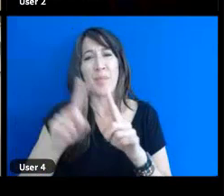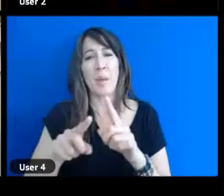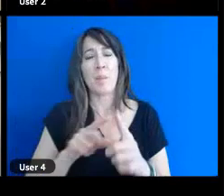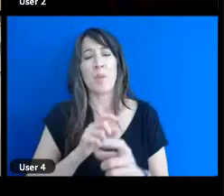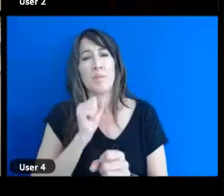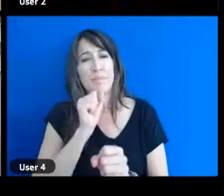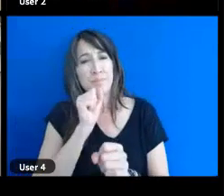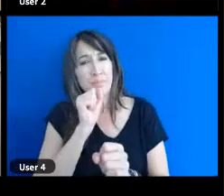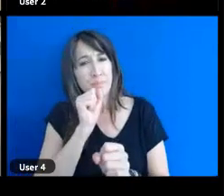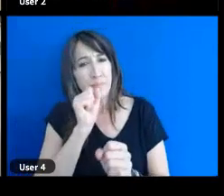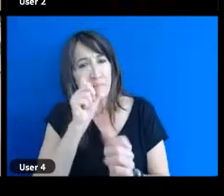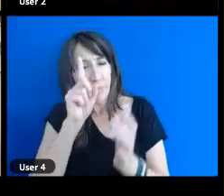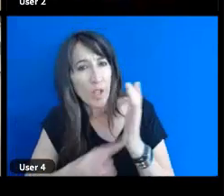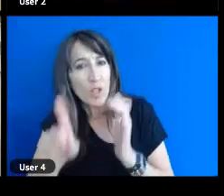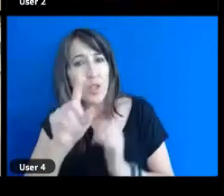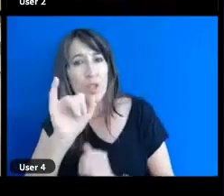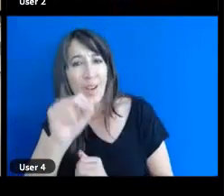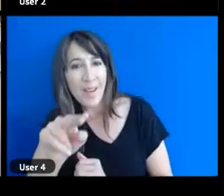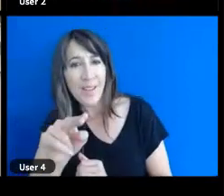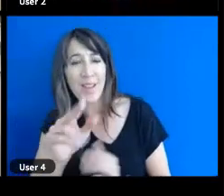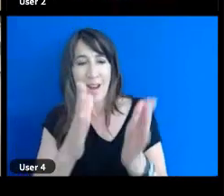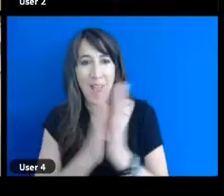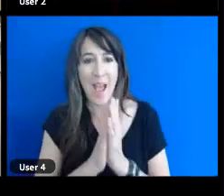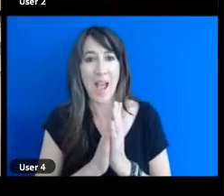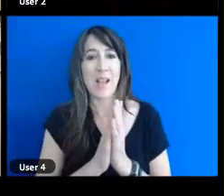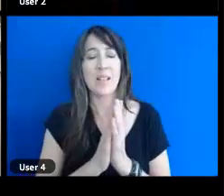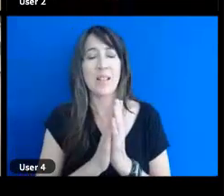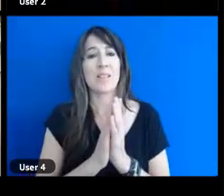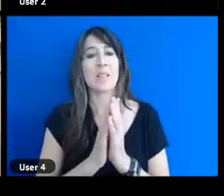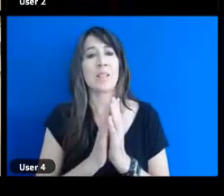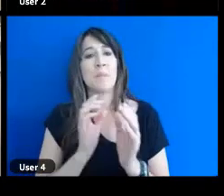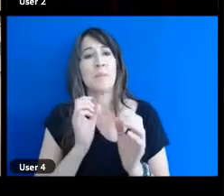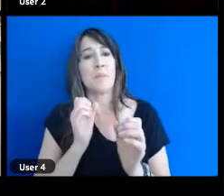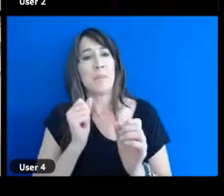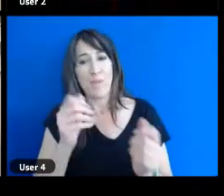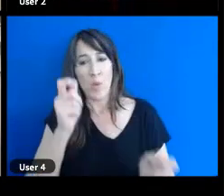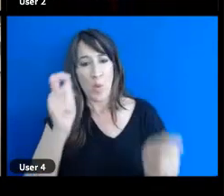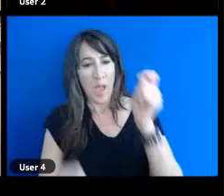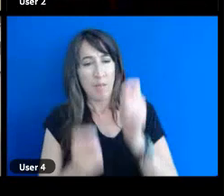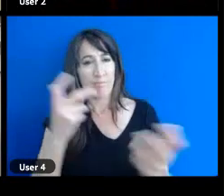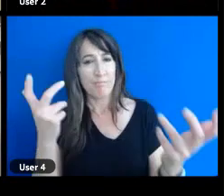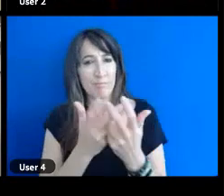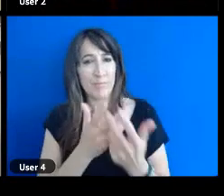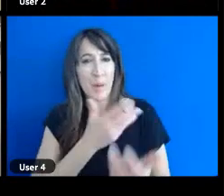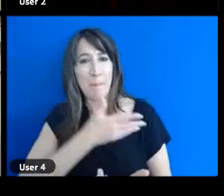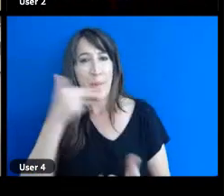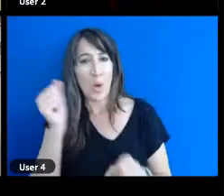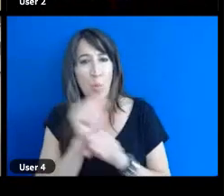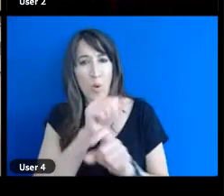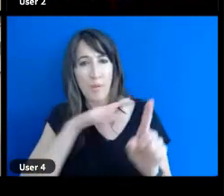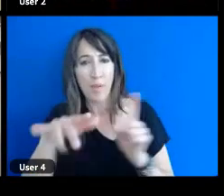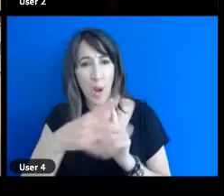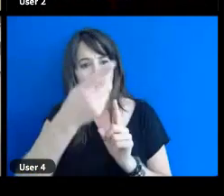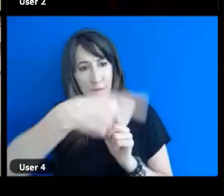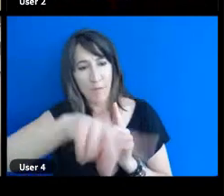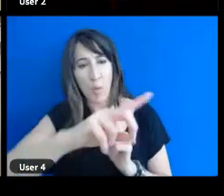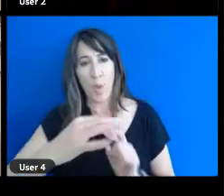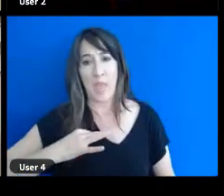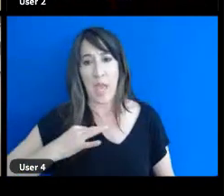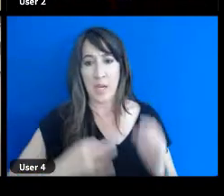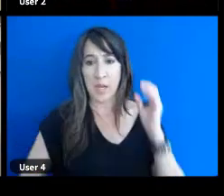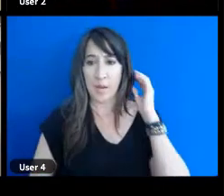organization, at hiring events, in the application process, all of those areas, anytime in the